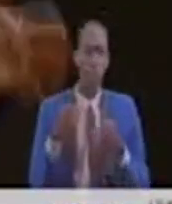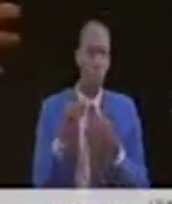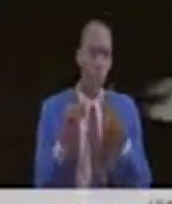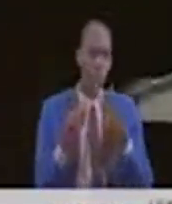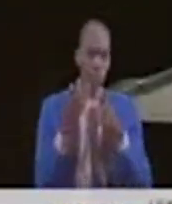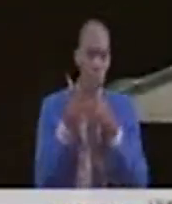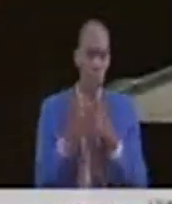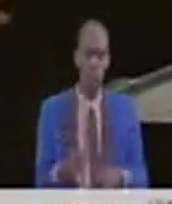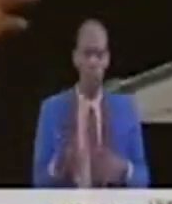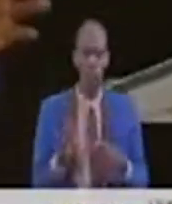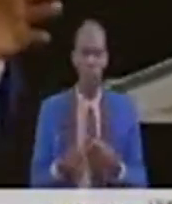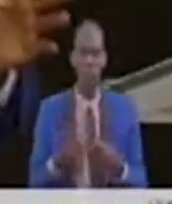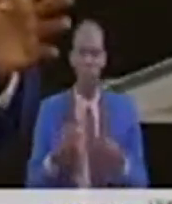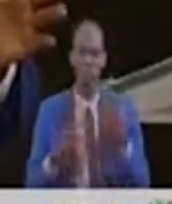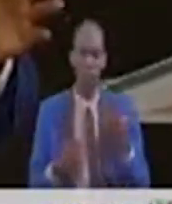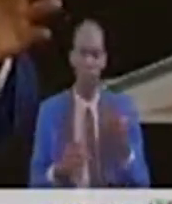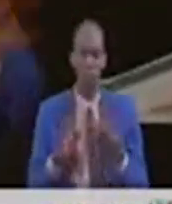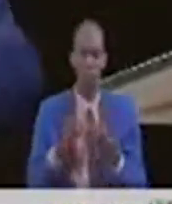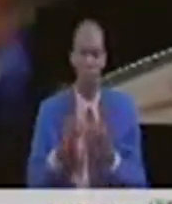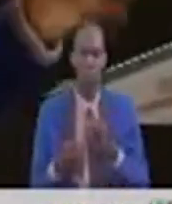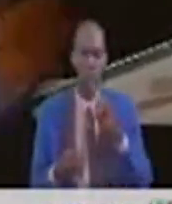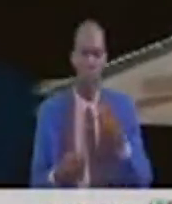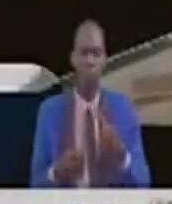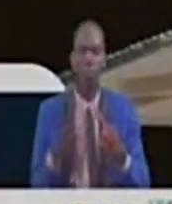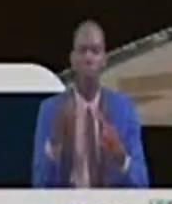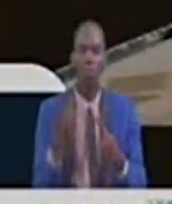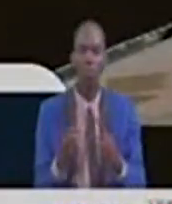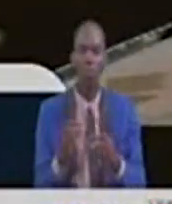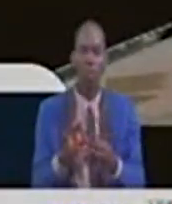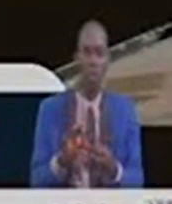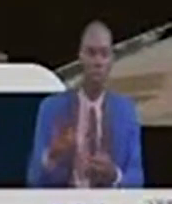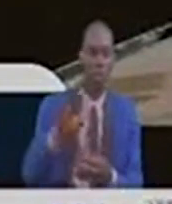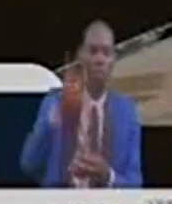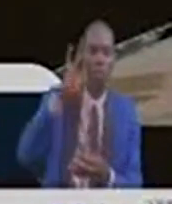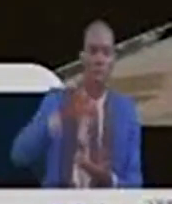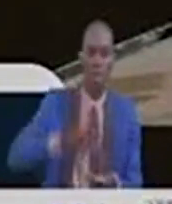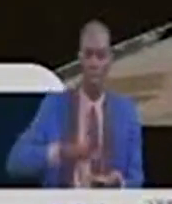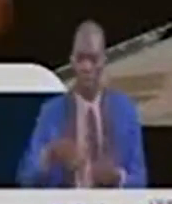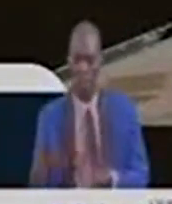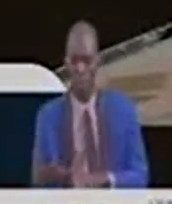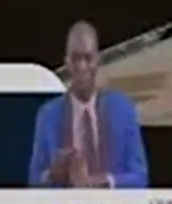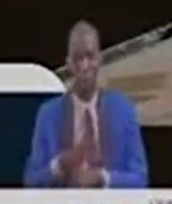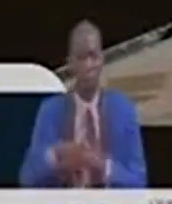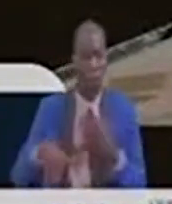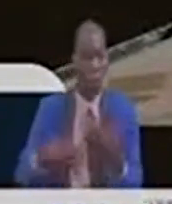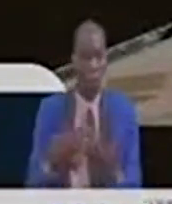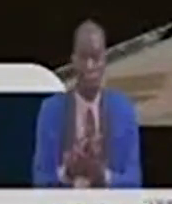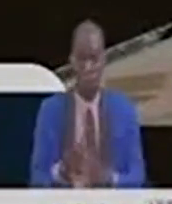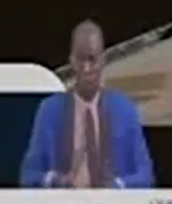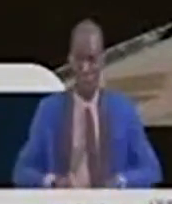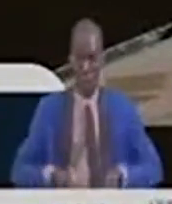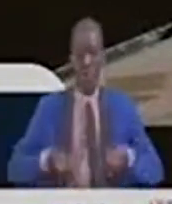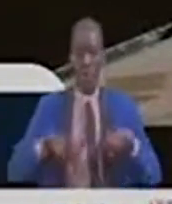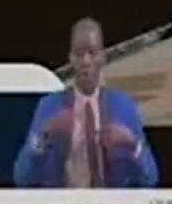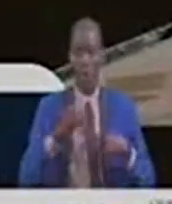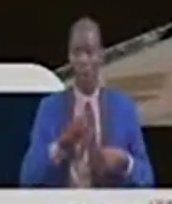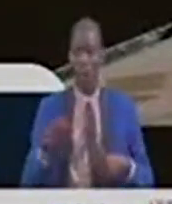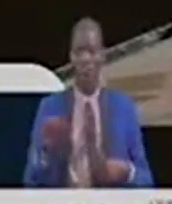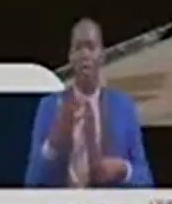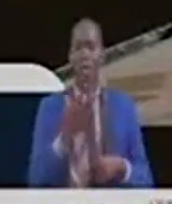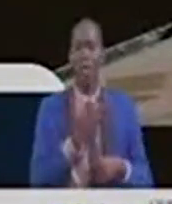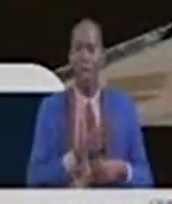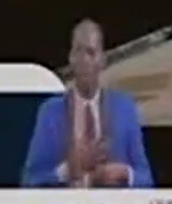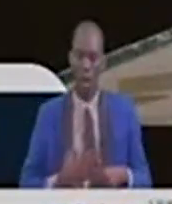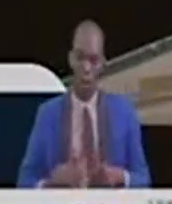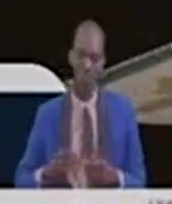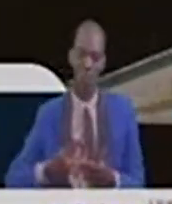Number one, spiritual death of all who are living and succumbing under temptation.